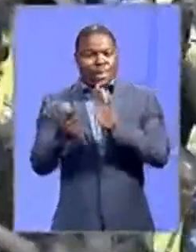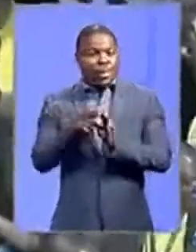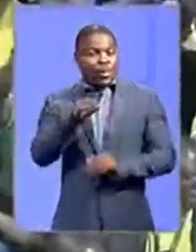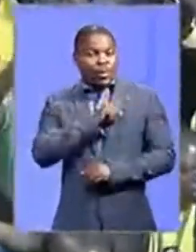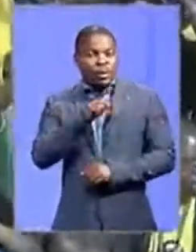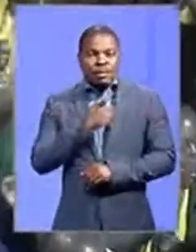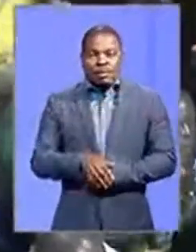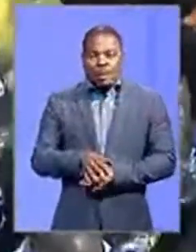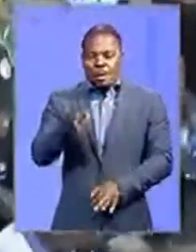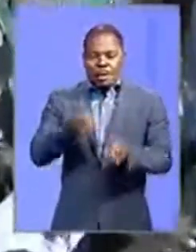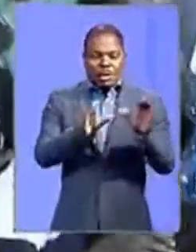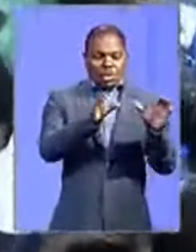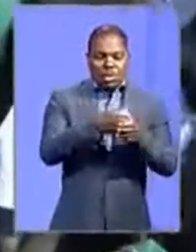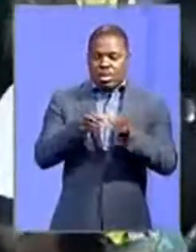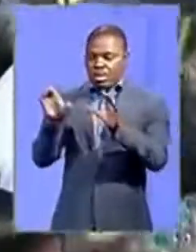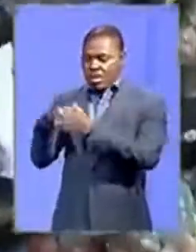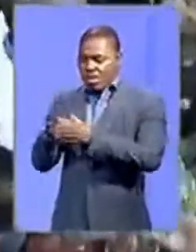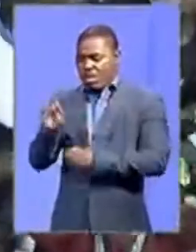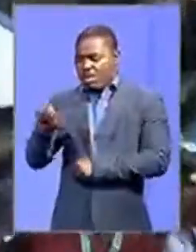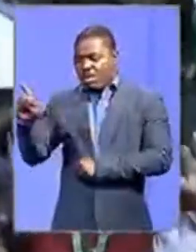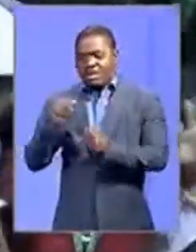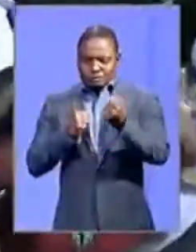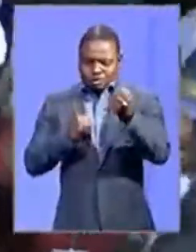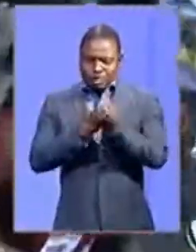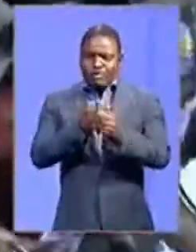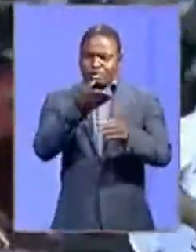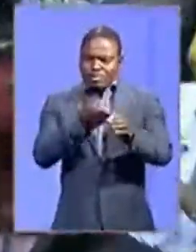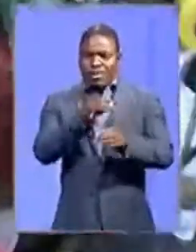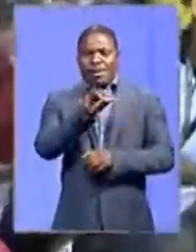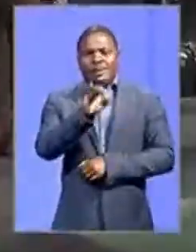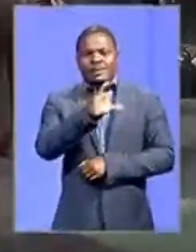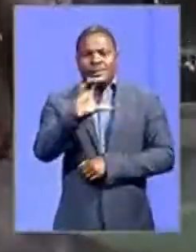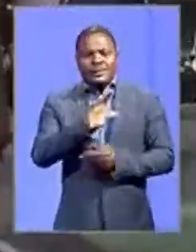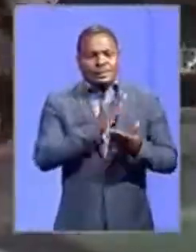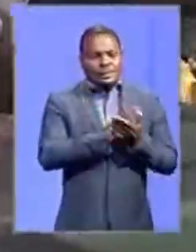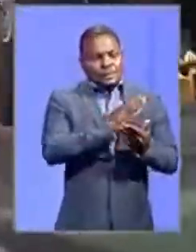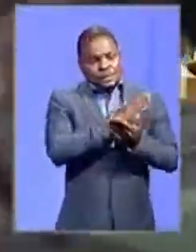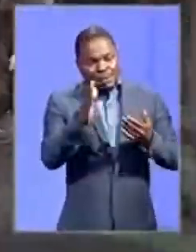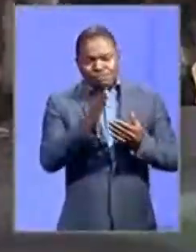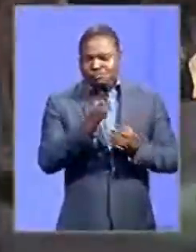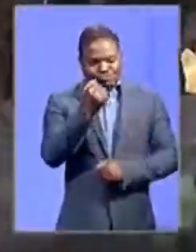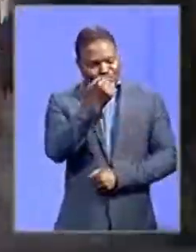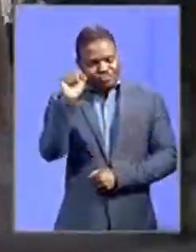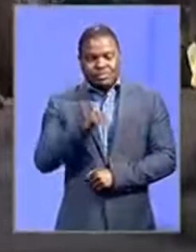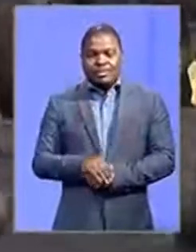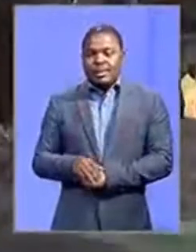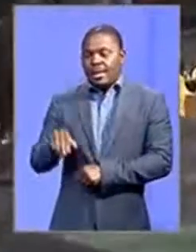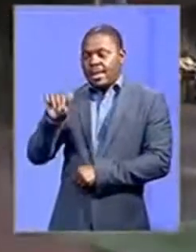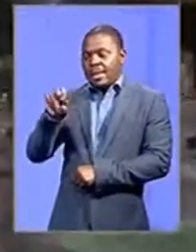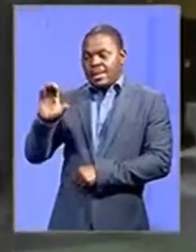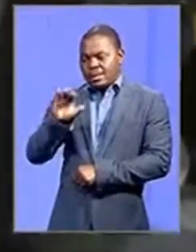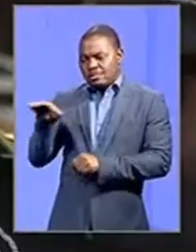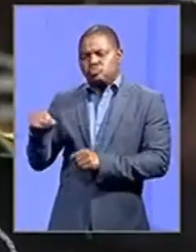makoko a mangwe a dipolotiki a emanokeng khomishene ya ditlhopo mme a mangwe a la kgatlhanong. Lekoko le le buisang le inyalanya